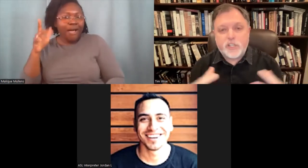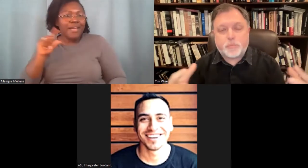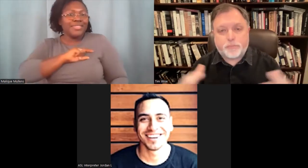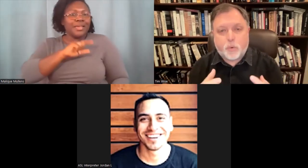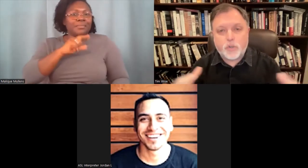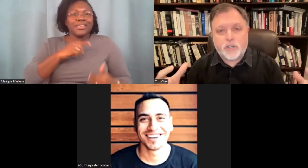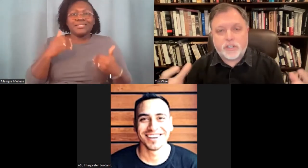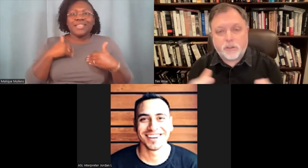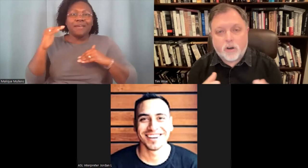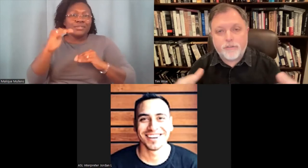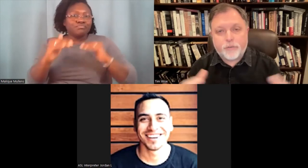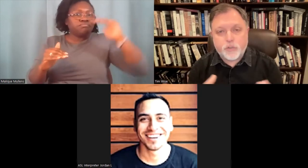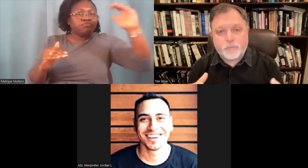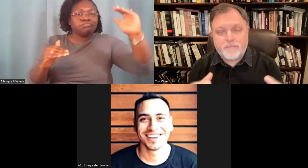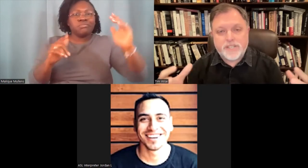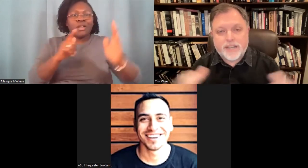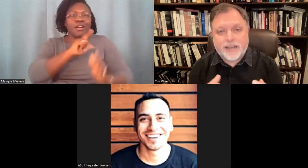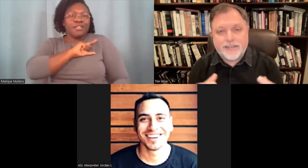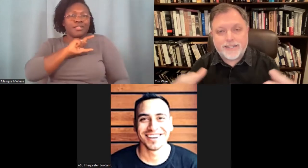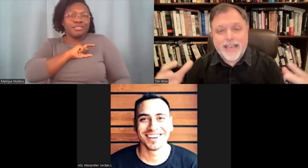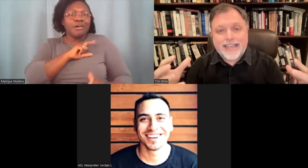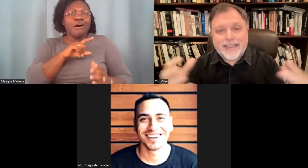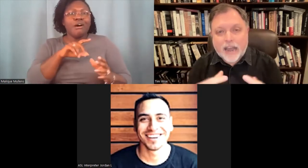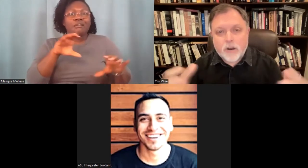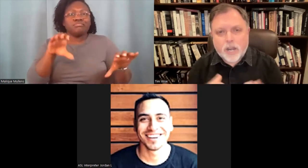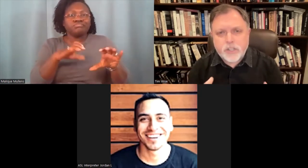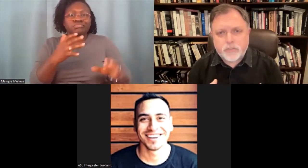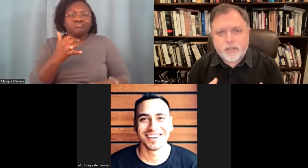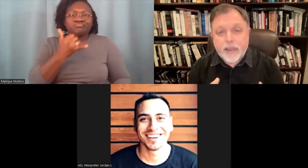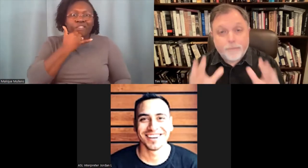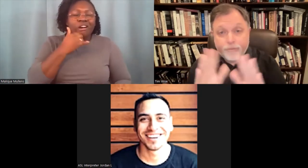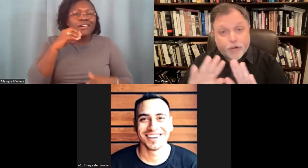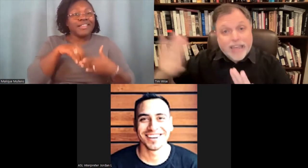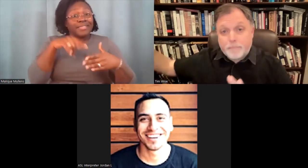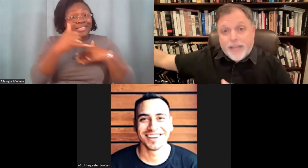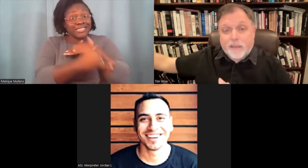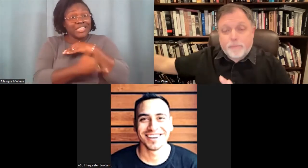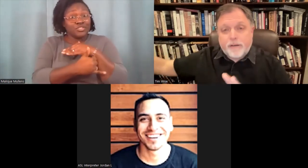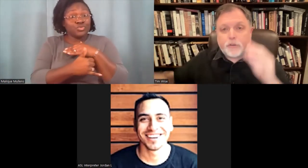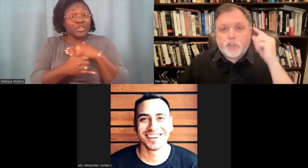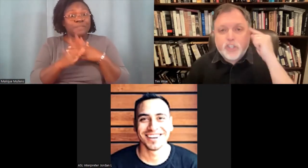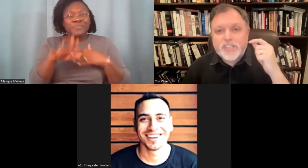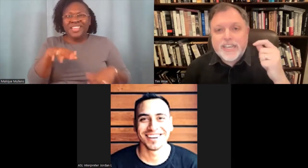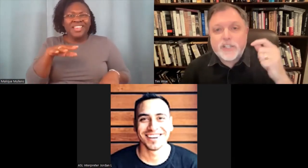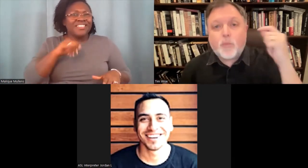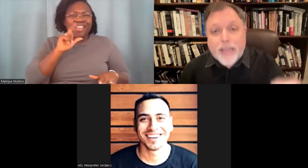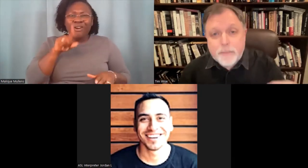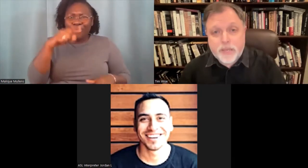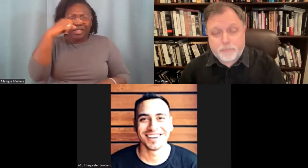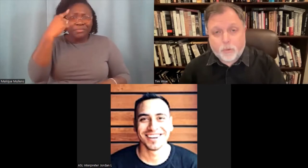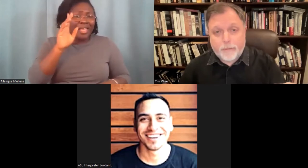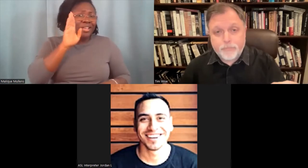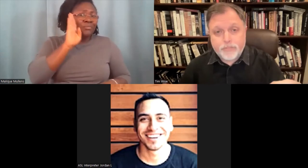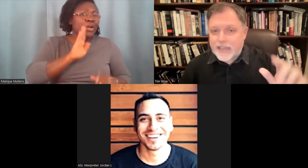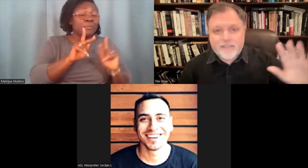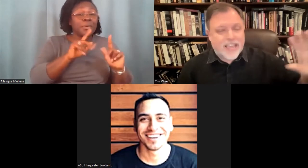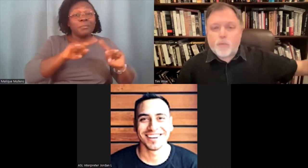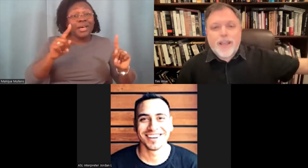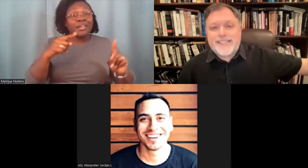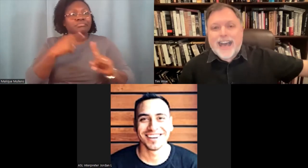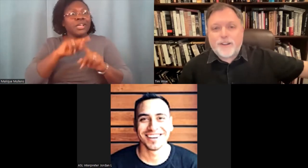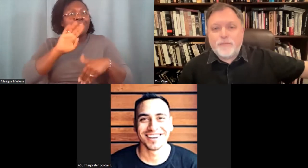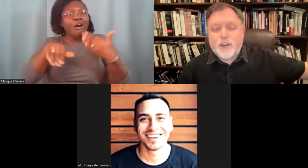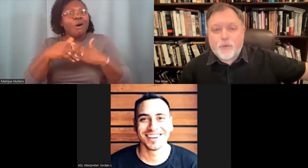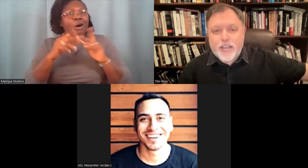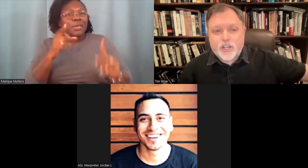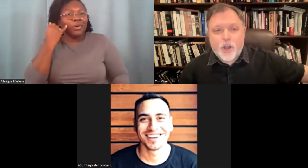such disproportionate law enforcement misconduct in our country? Forget Black and brown folk, just against white people. Take